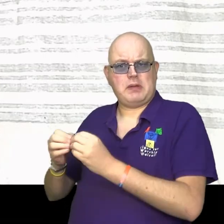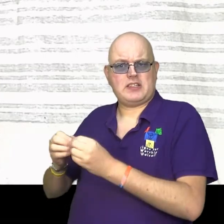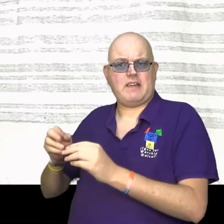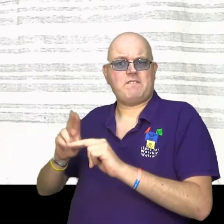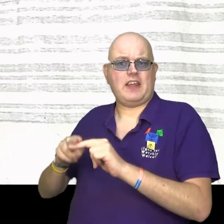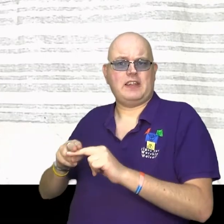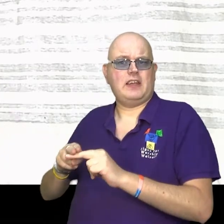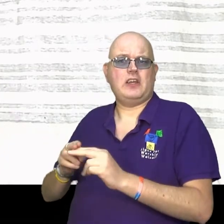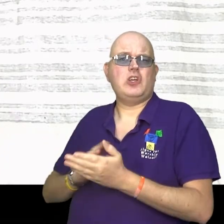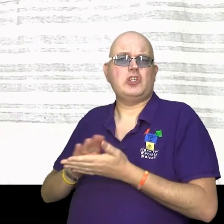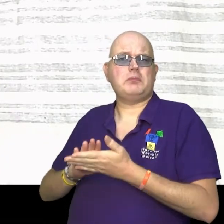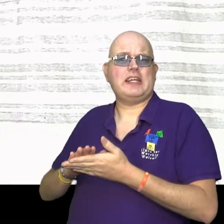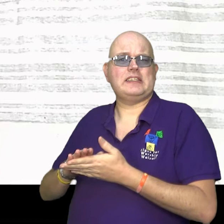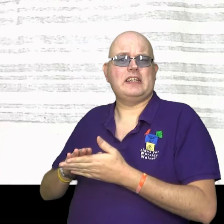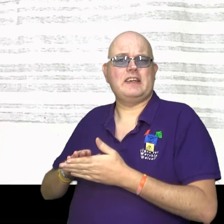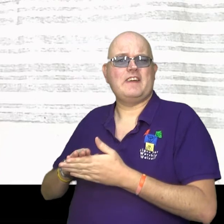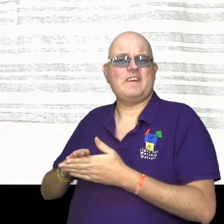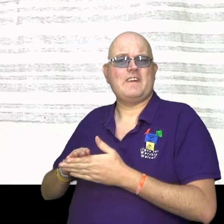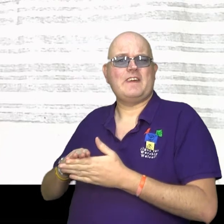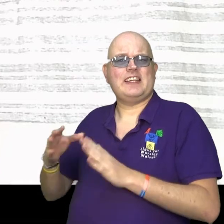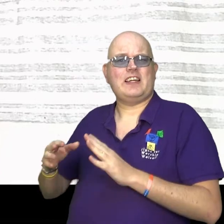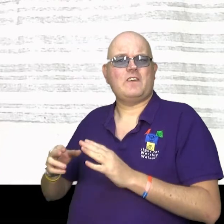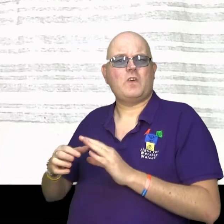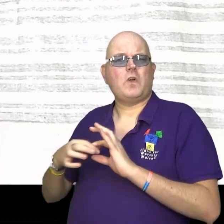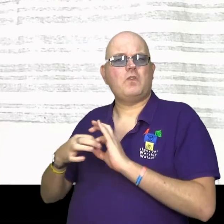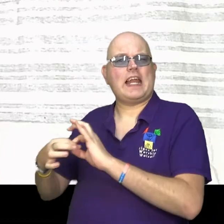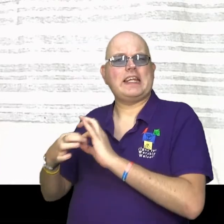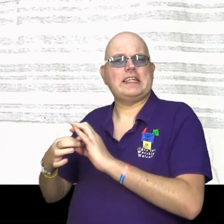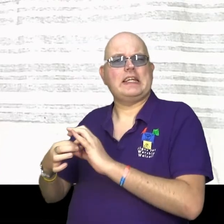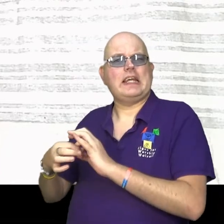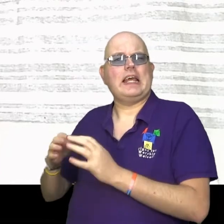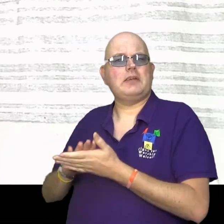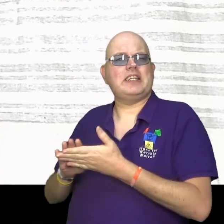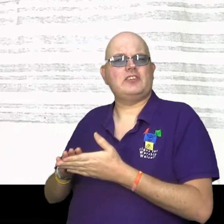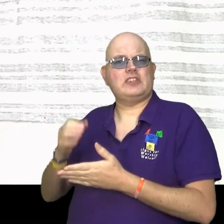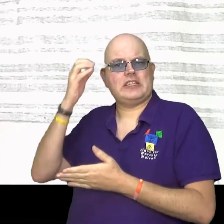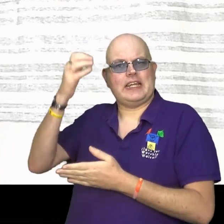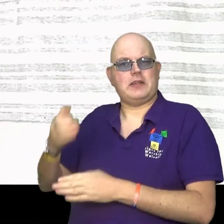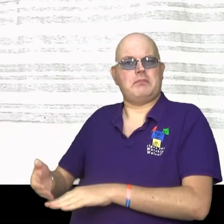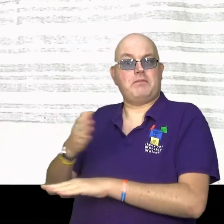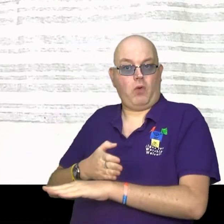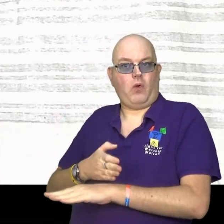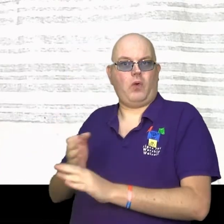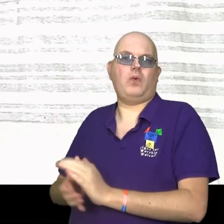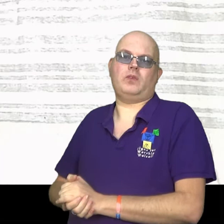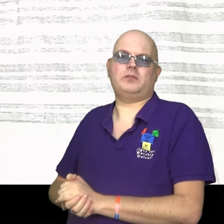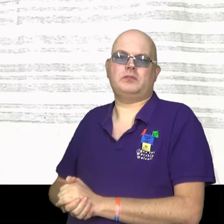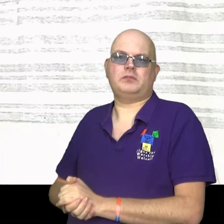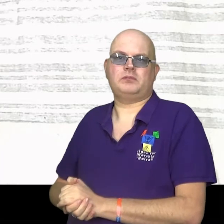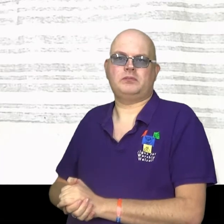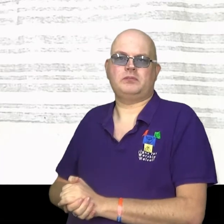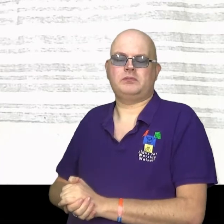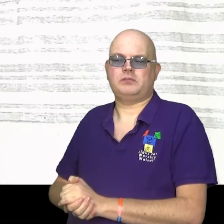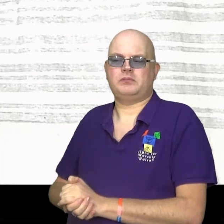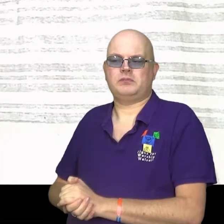father, it really just means that Nebuchadnezzar was the king before him. Now,